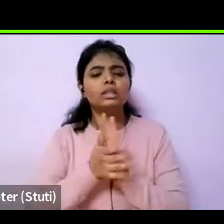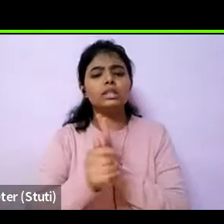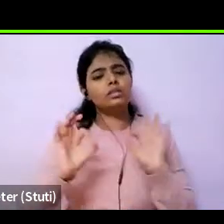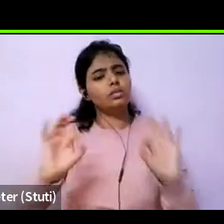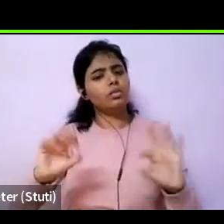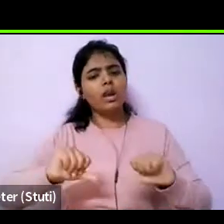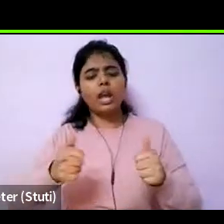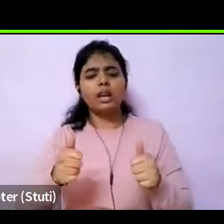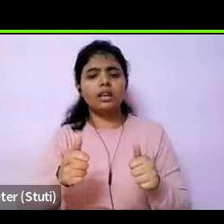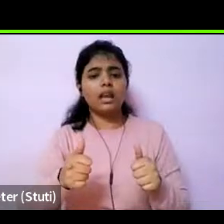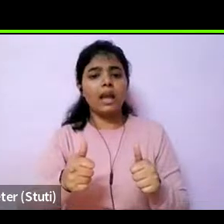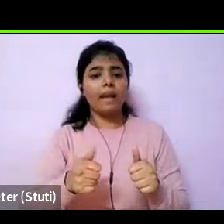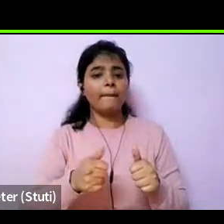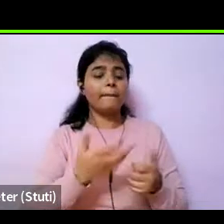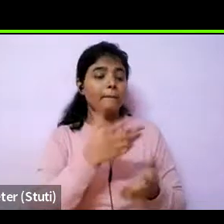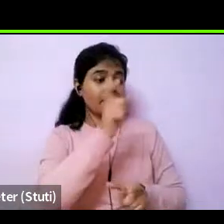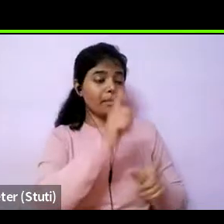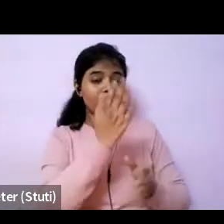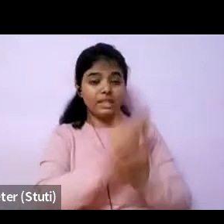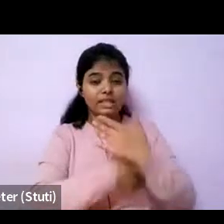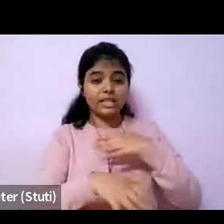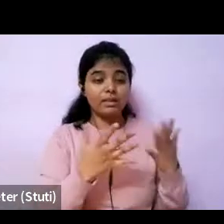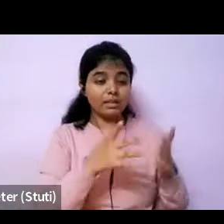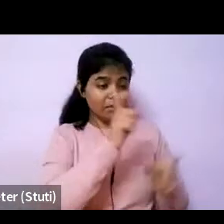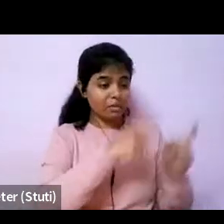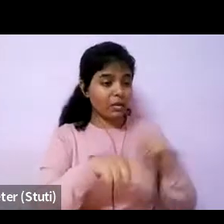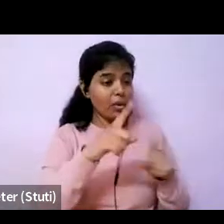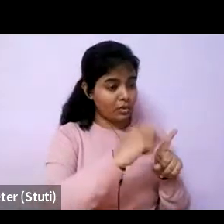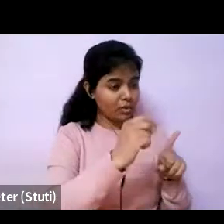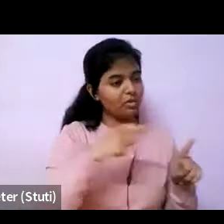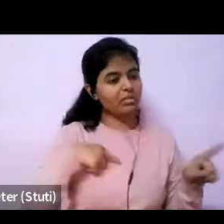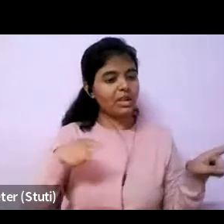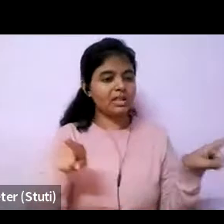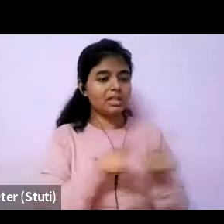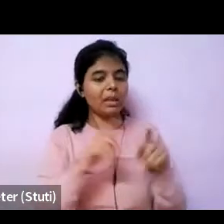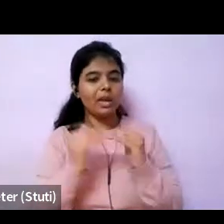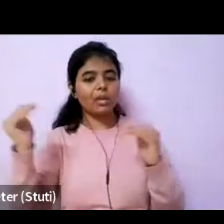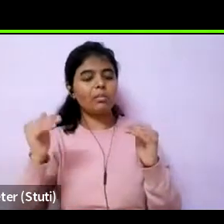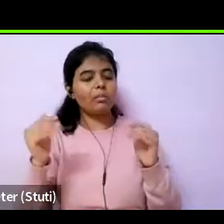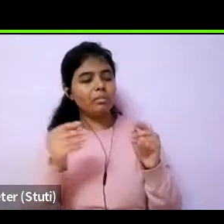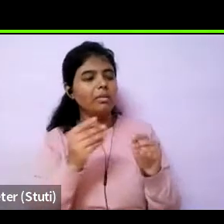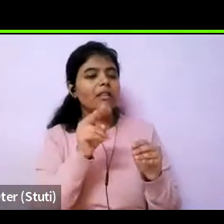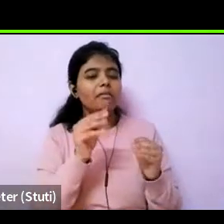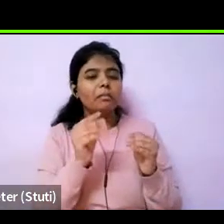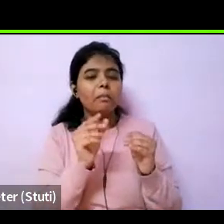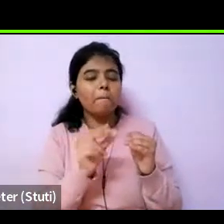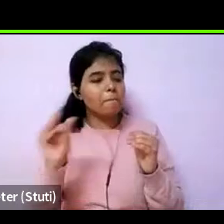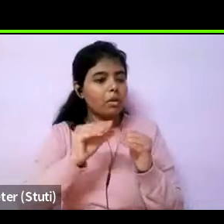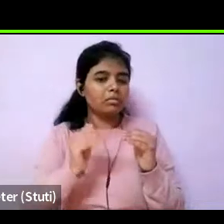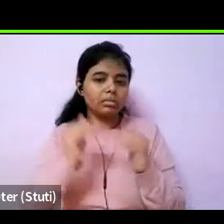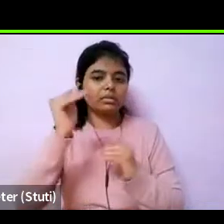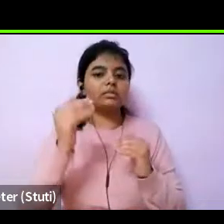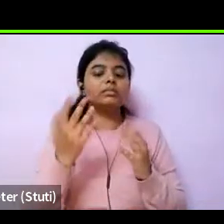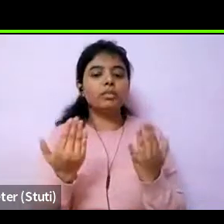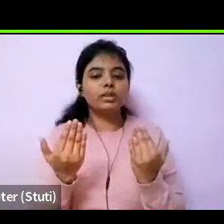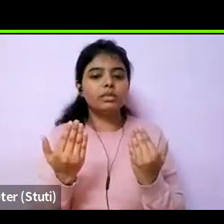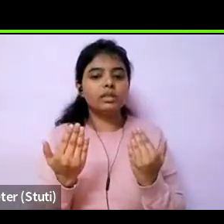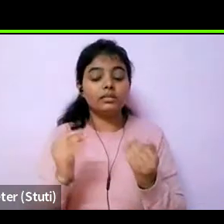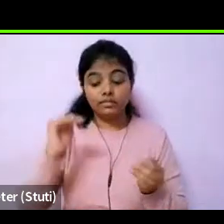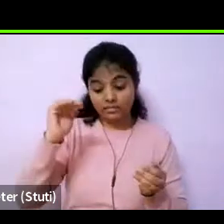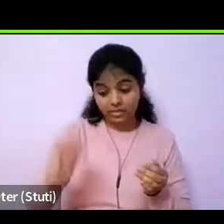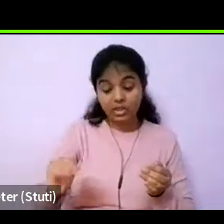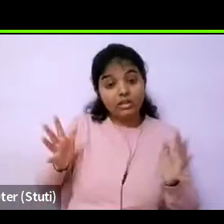so-called able-bodied. Okay, so I think the effort from the part of the disabled children as such,